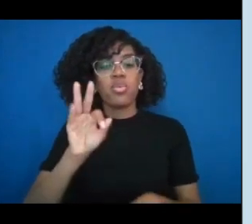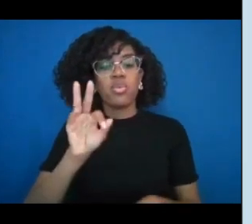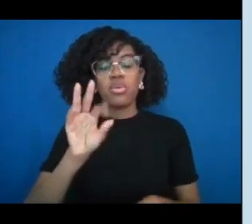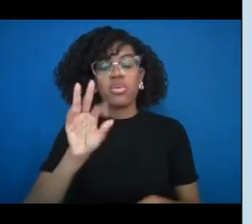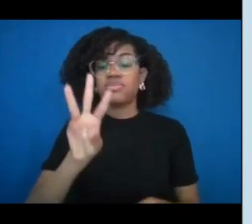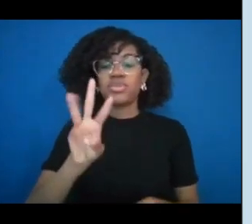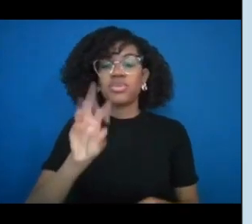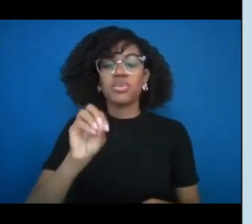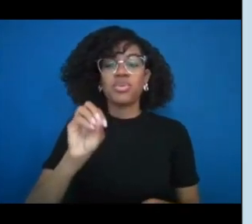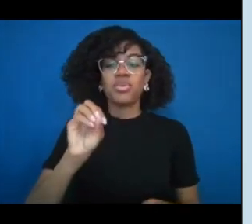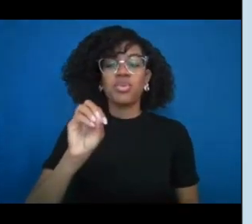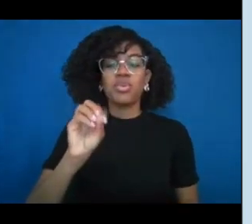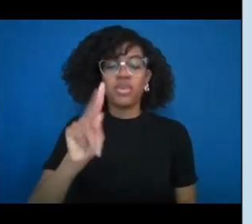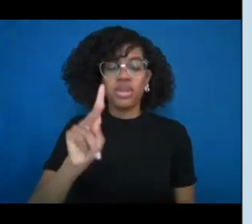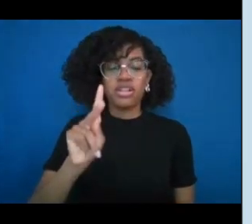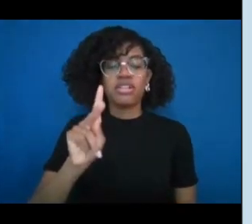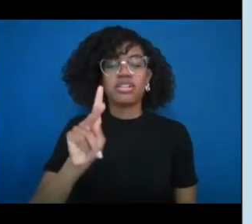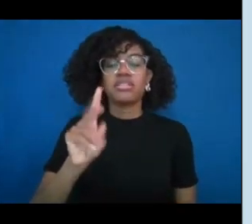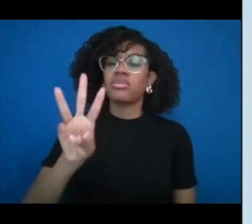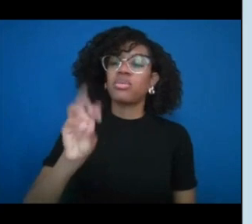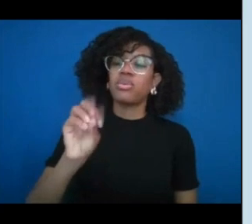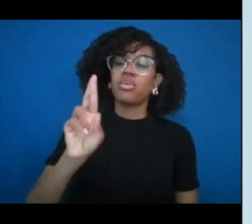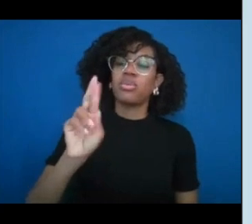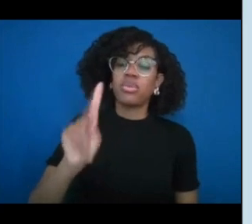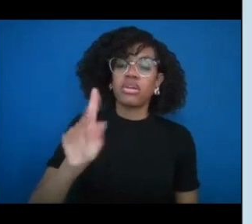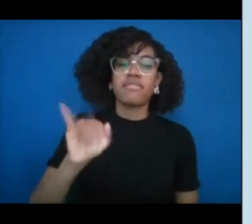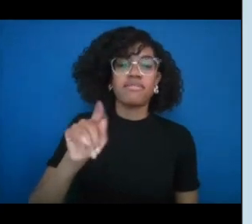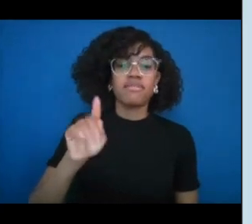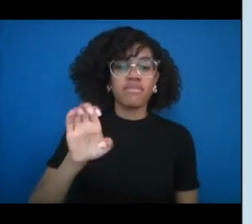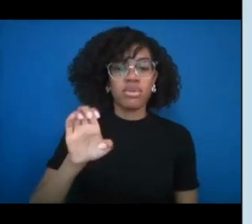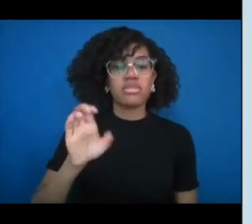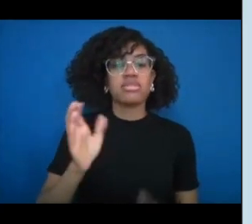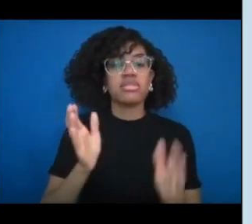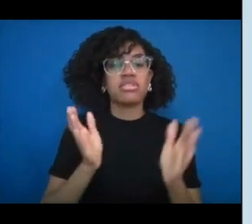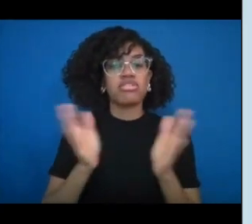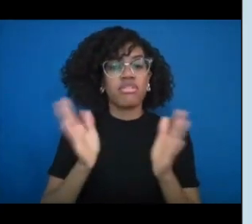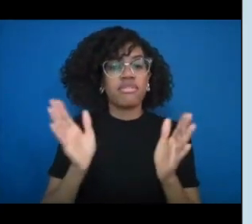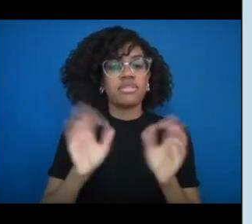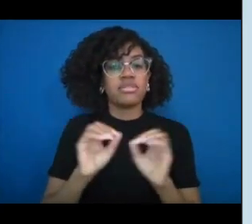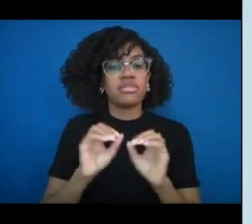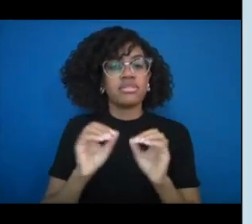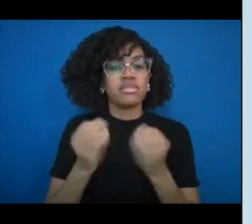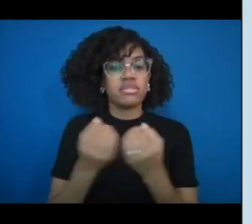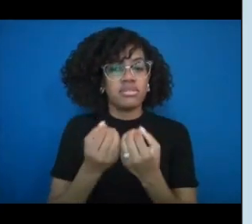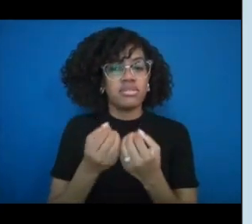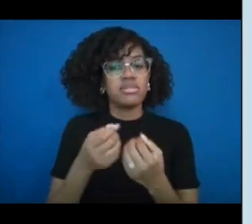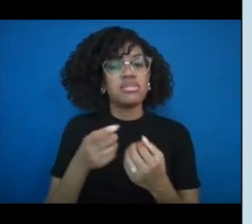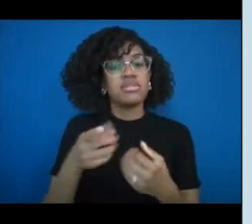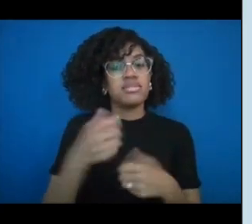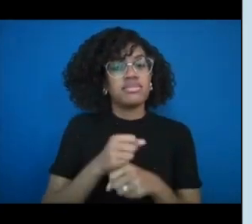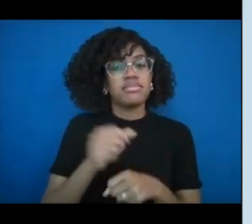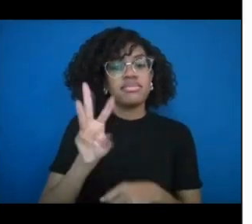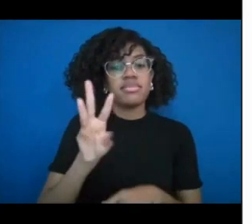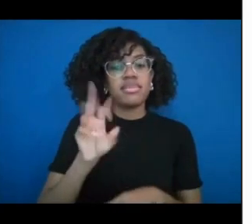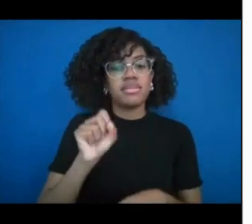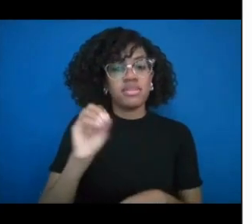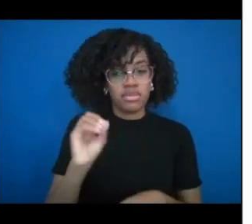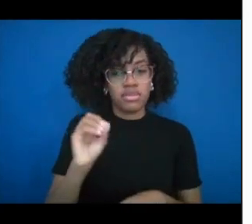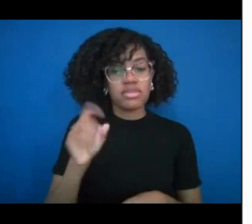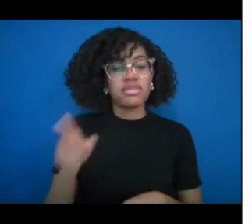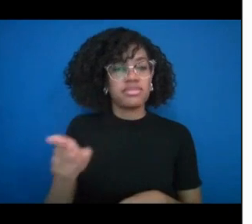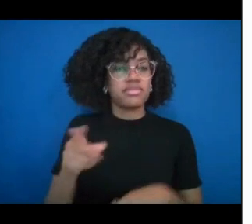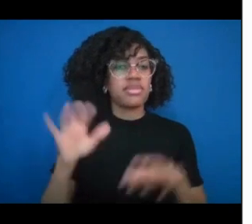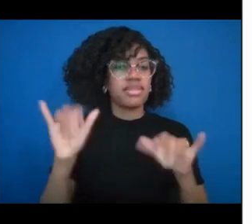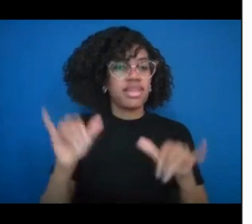and recruit underserved workers to participate in the program. That would be the program design phase.